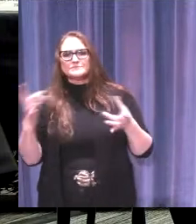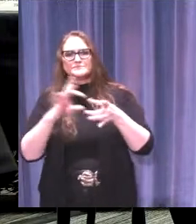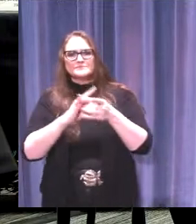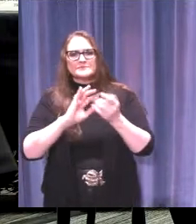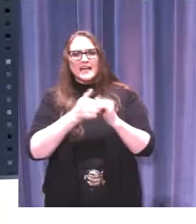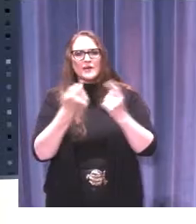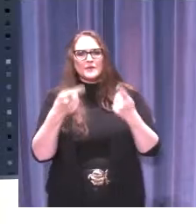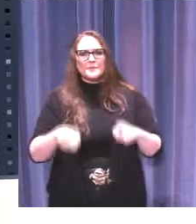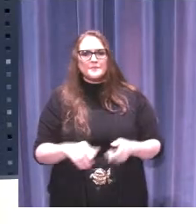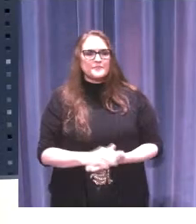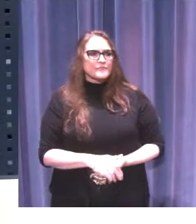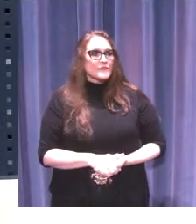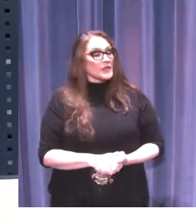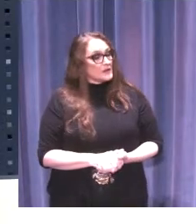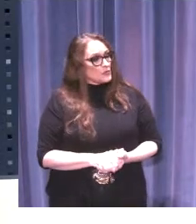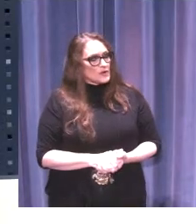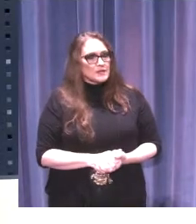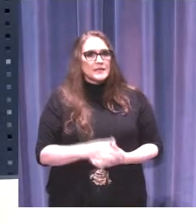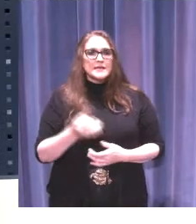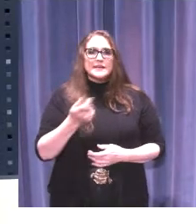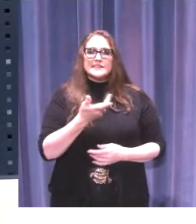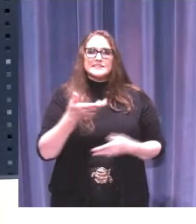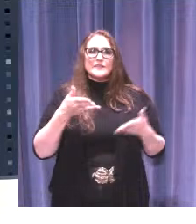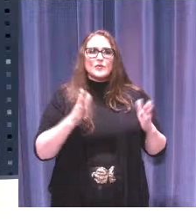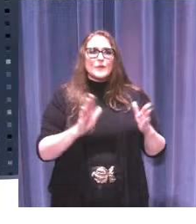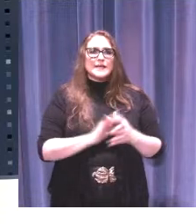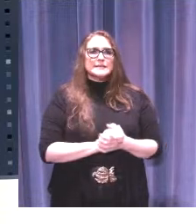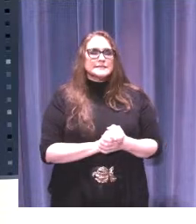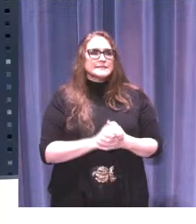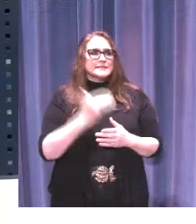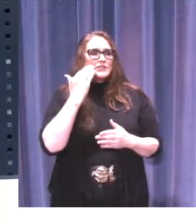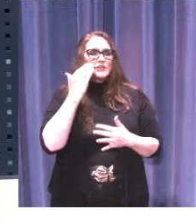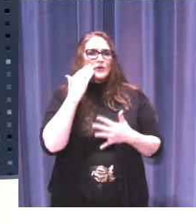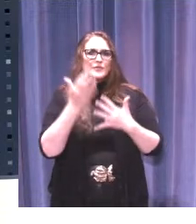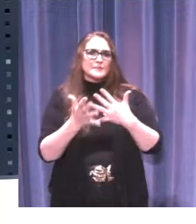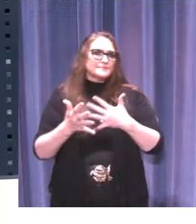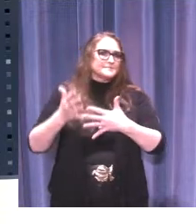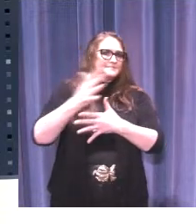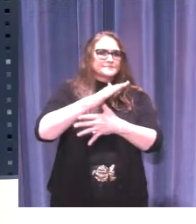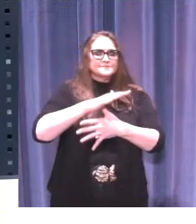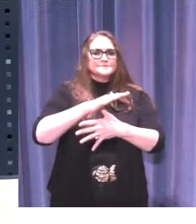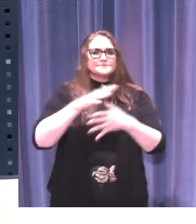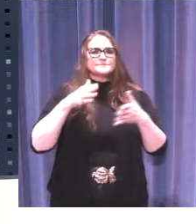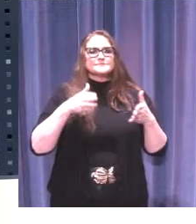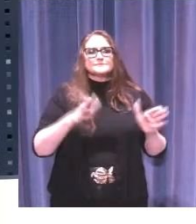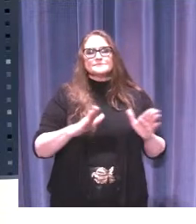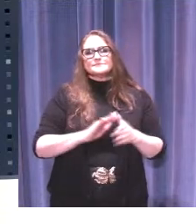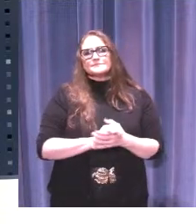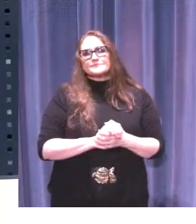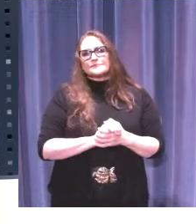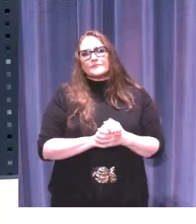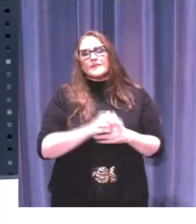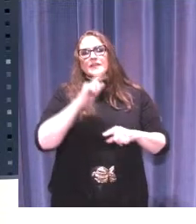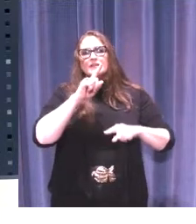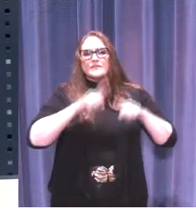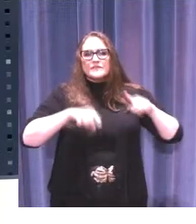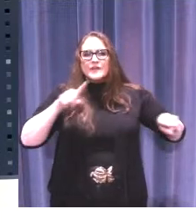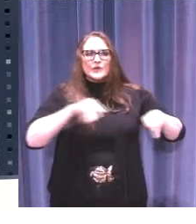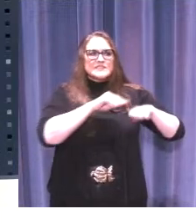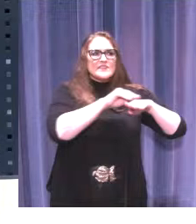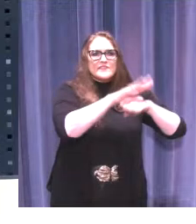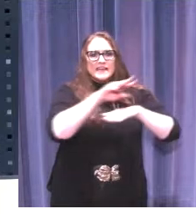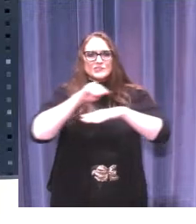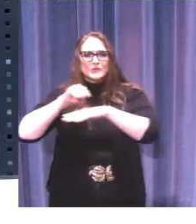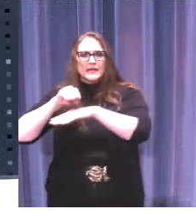Several ways. The primary vehicle is the various advisory boards